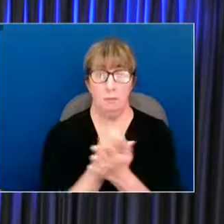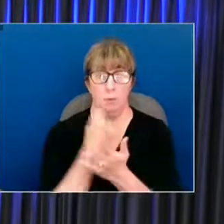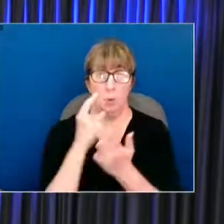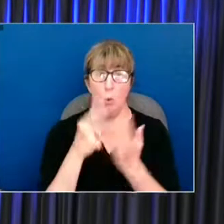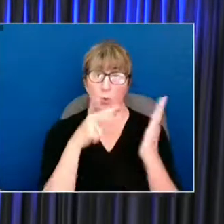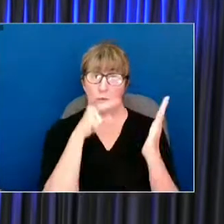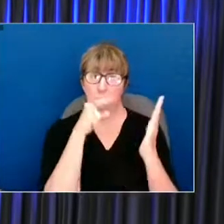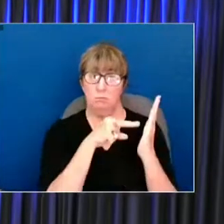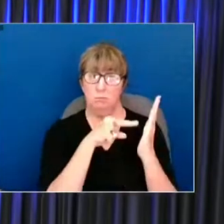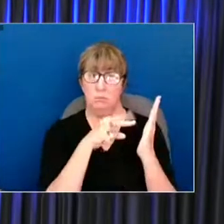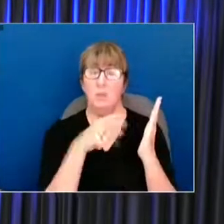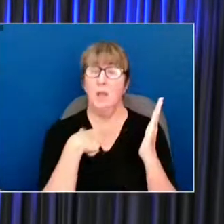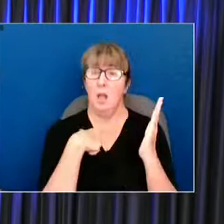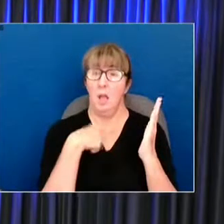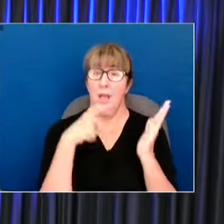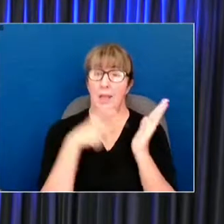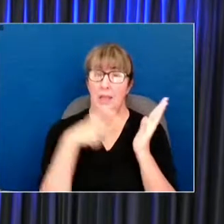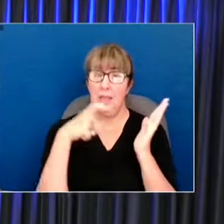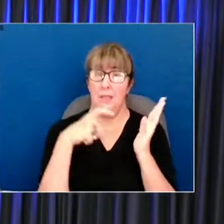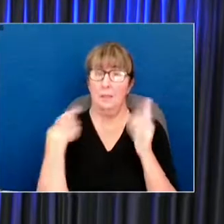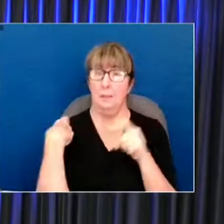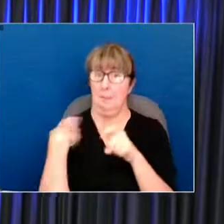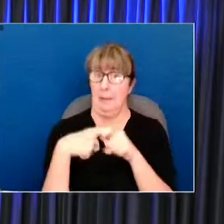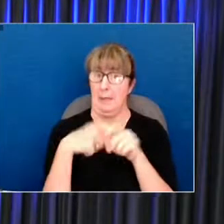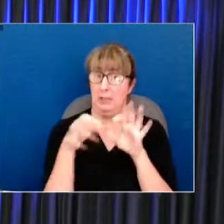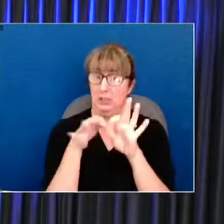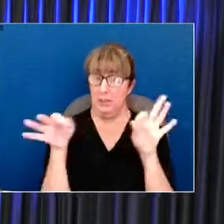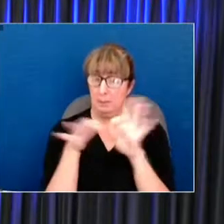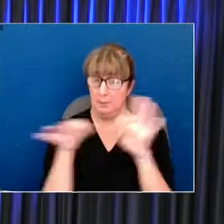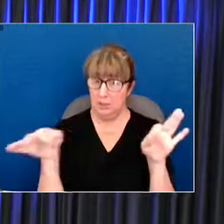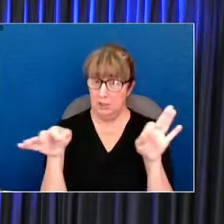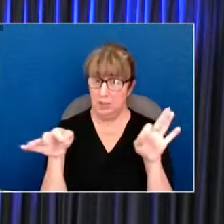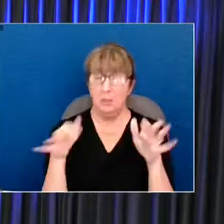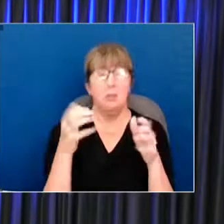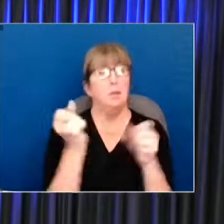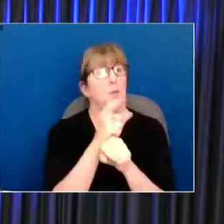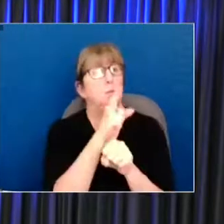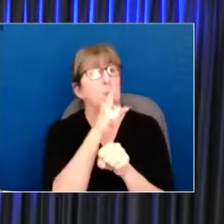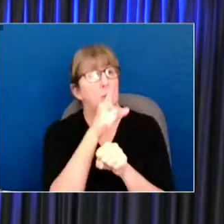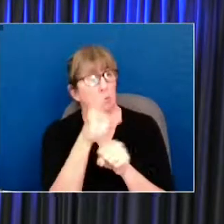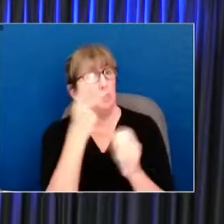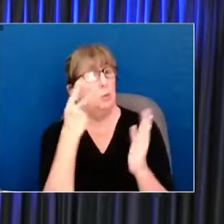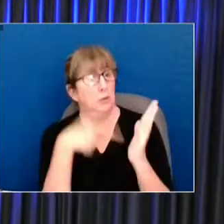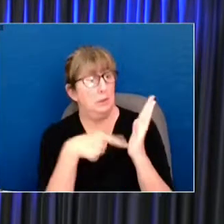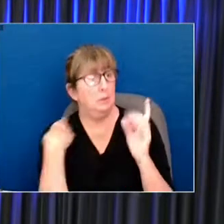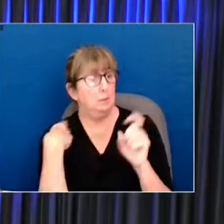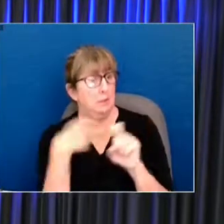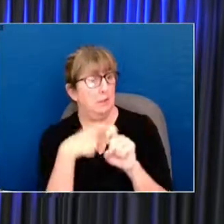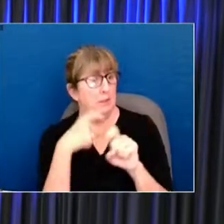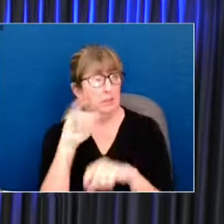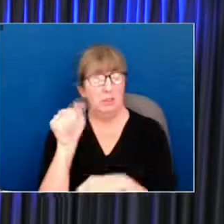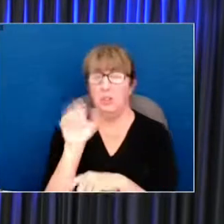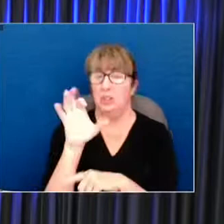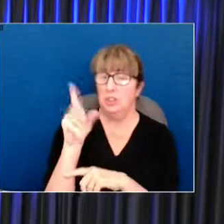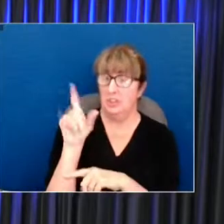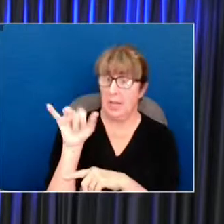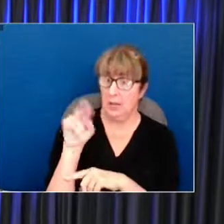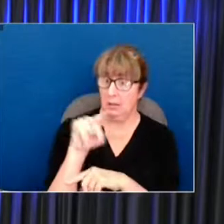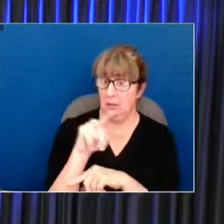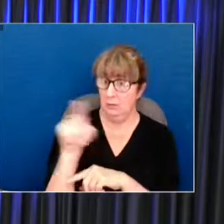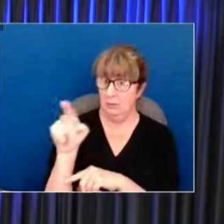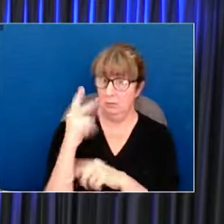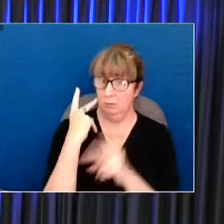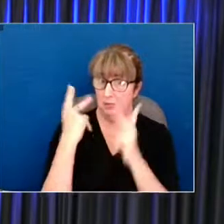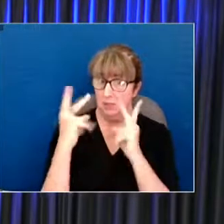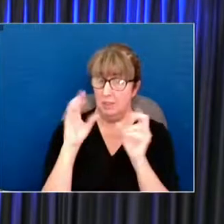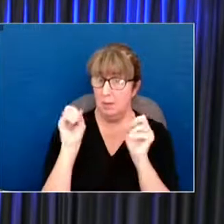So I just want to make sure that, Jacqueline, you're seeing the different languages. Darren, if you're still on the call, that you've got the opportunity to do that.